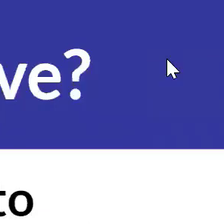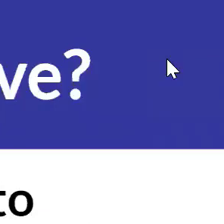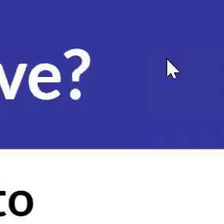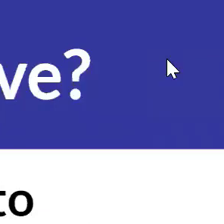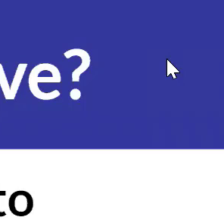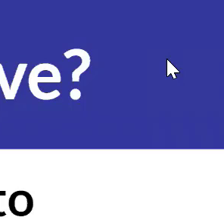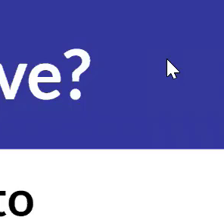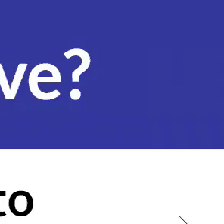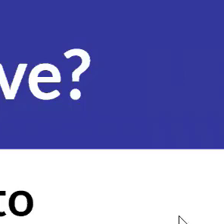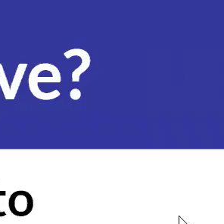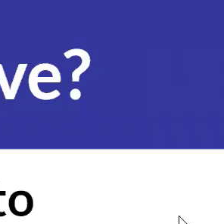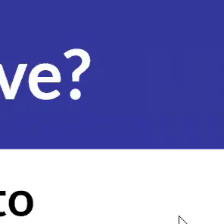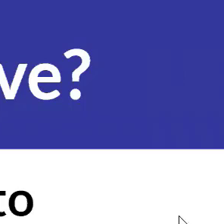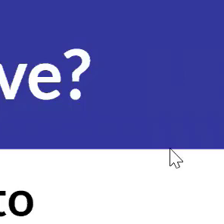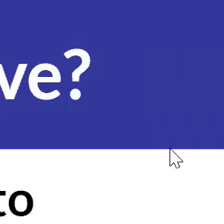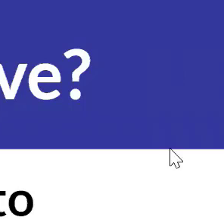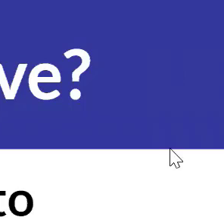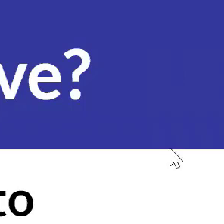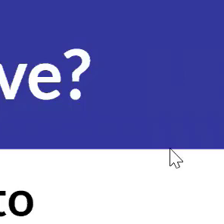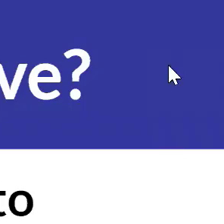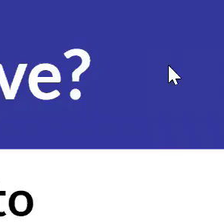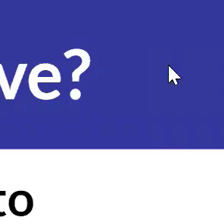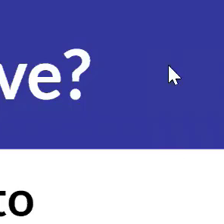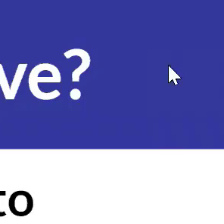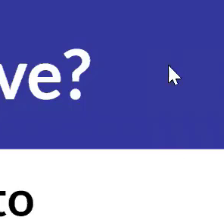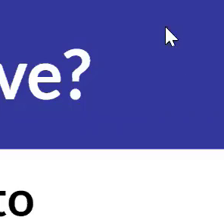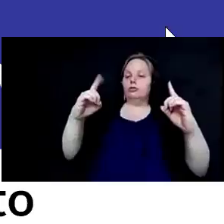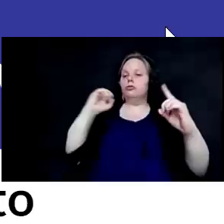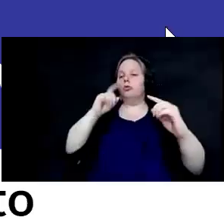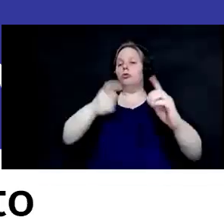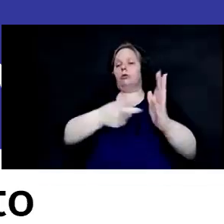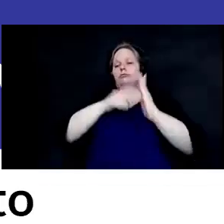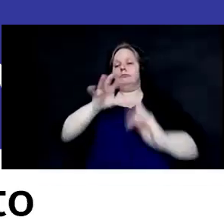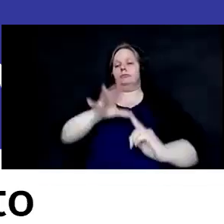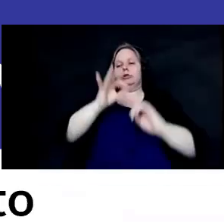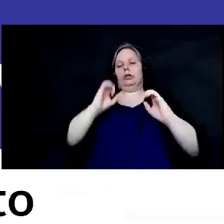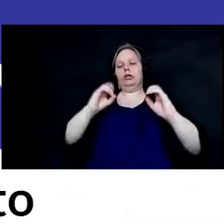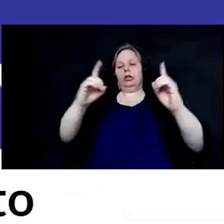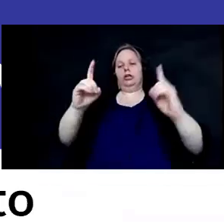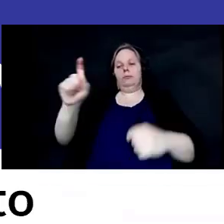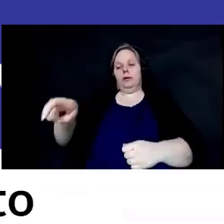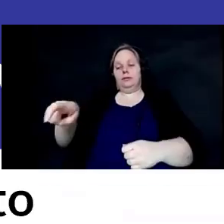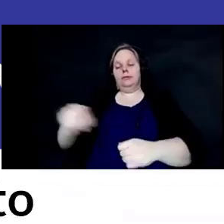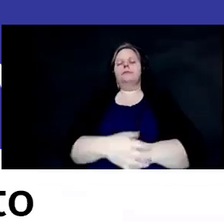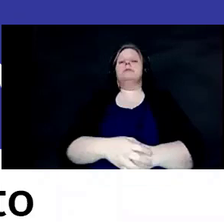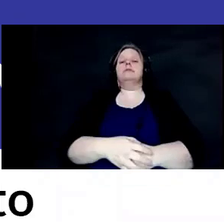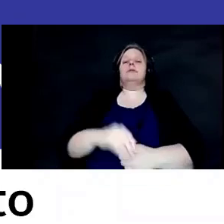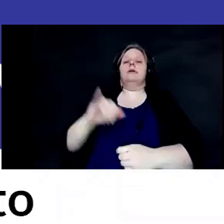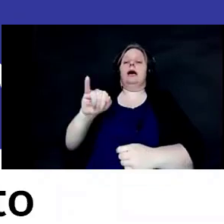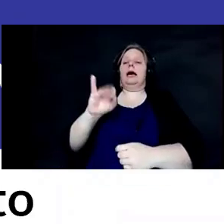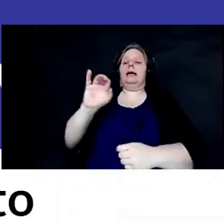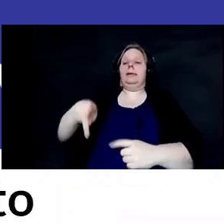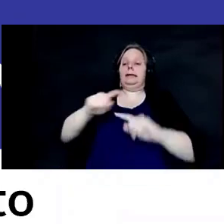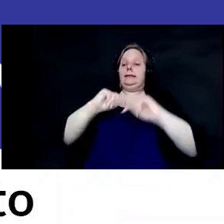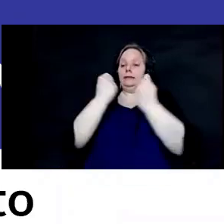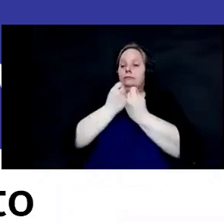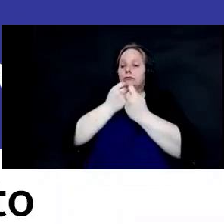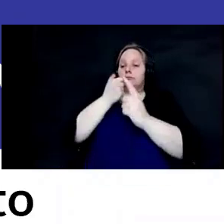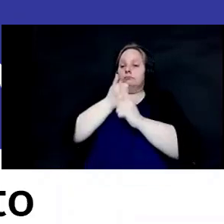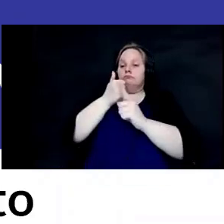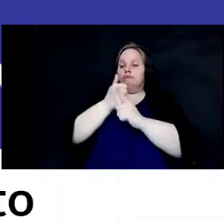needs can be met solely by regular education or require special education, the IEP team conducting